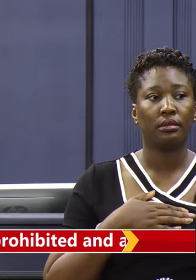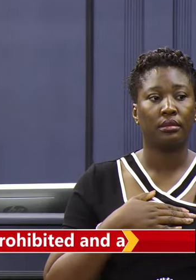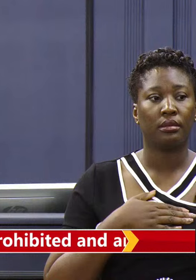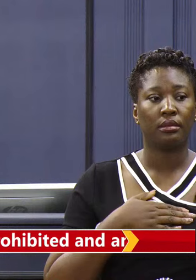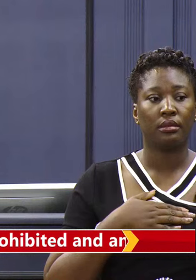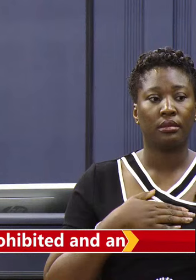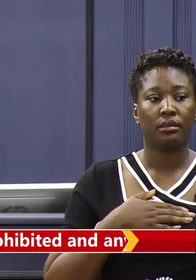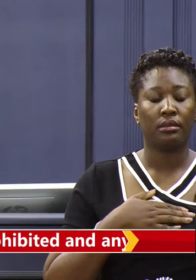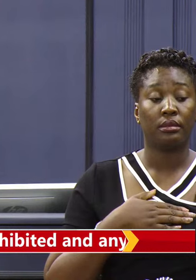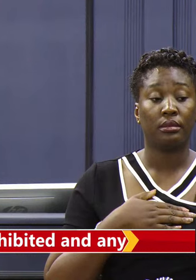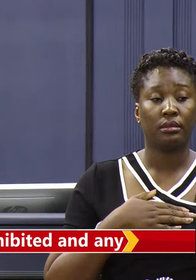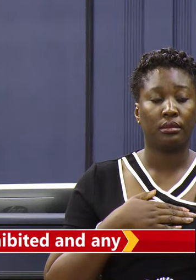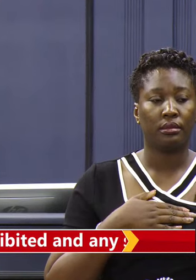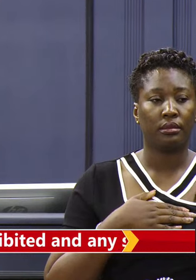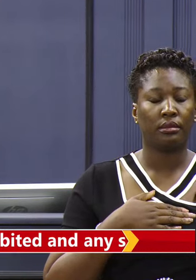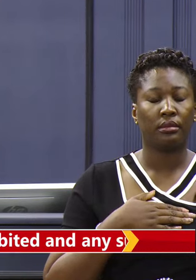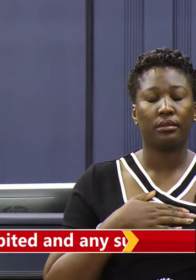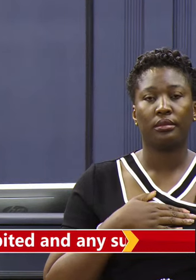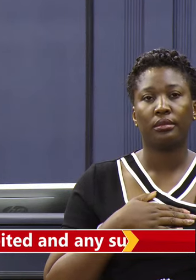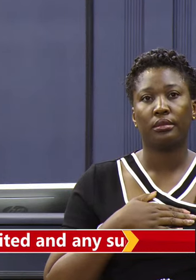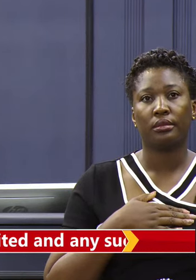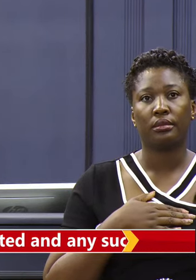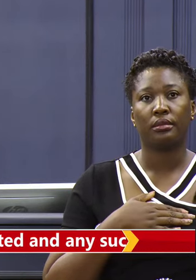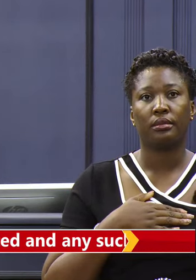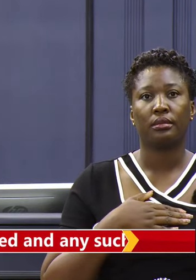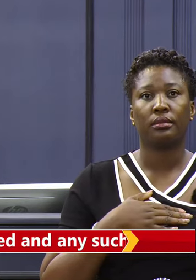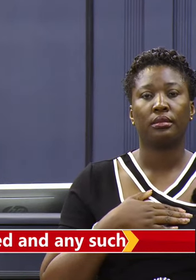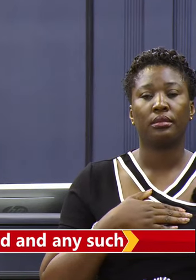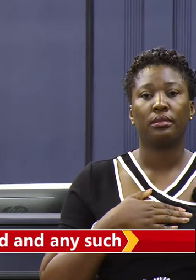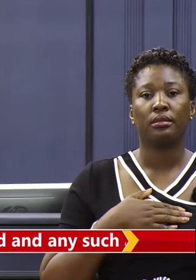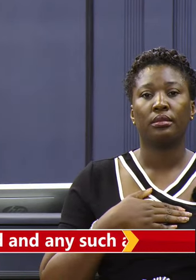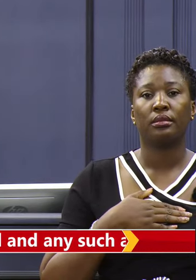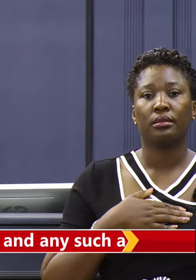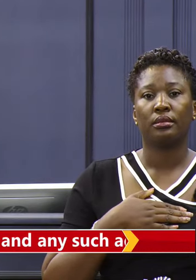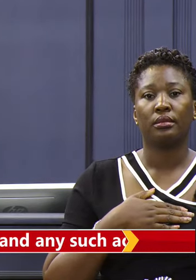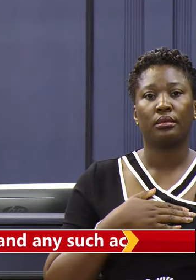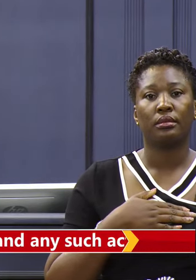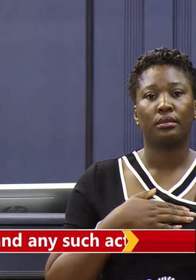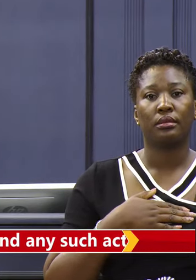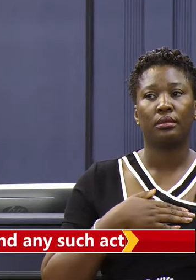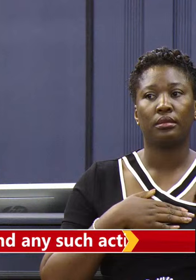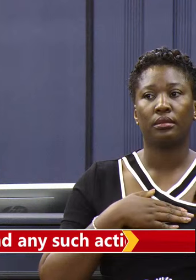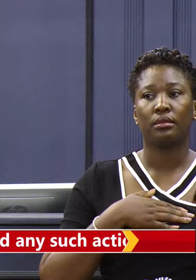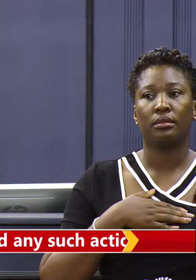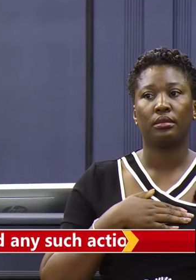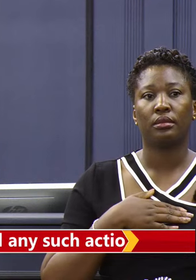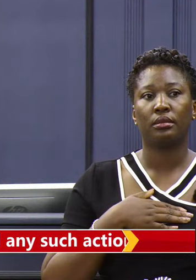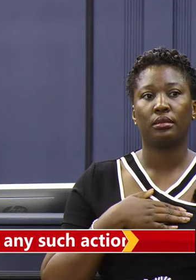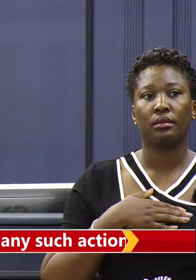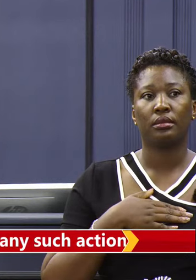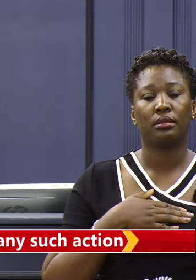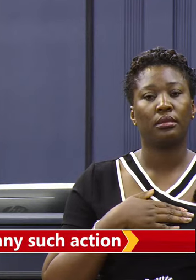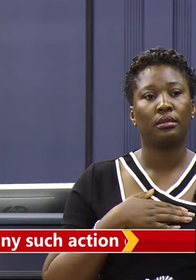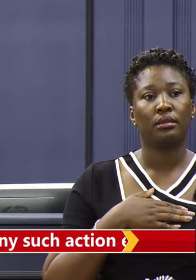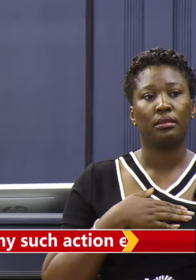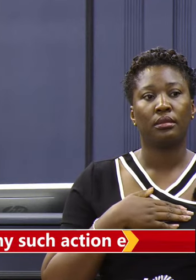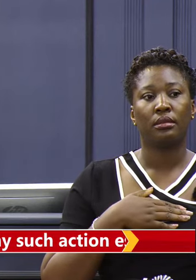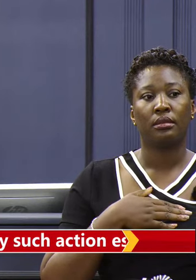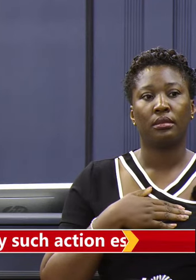and Television Talk Magazine program, please kindly stand up for the national pledge after the count of